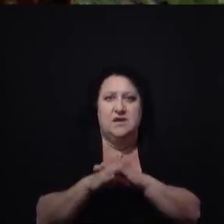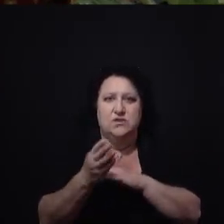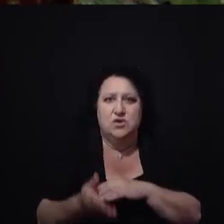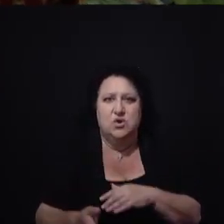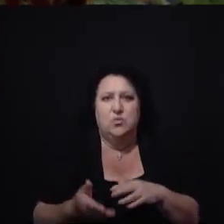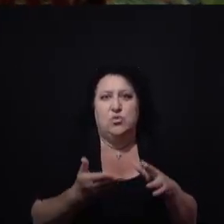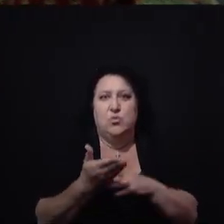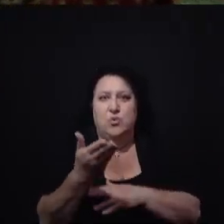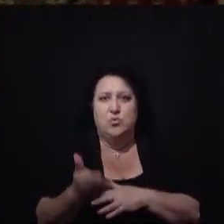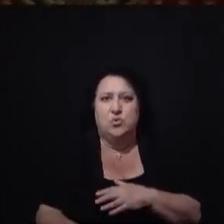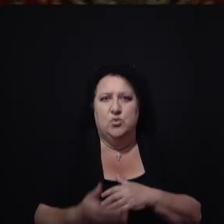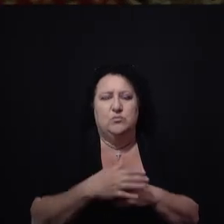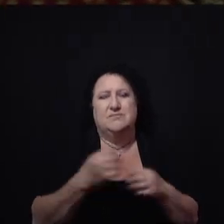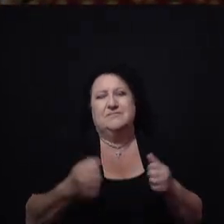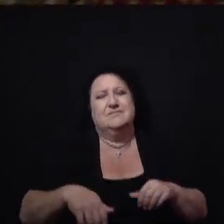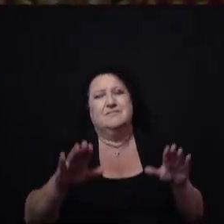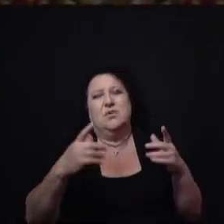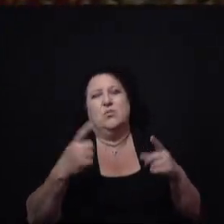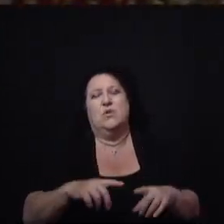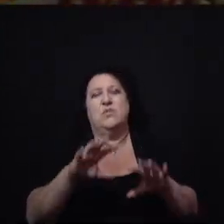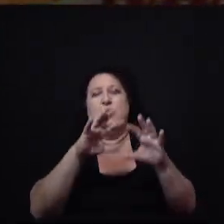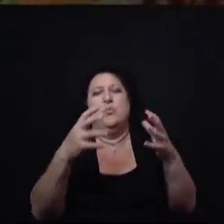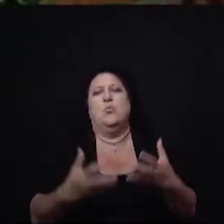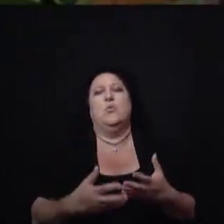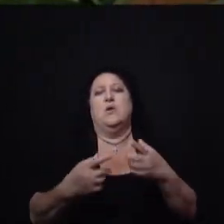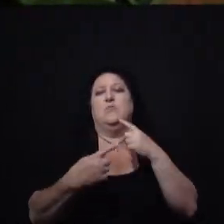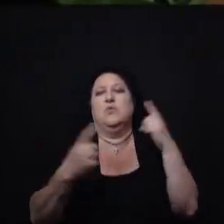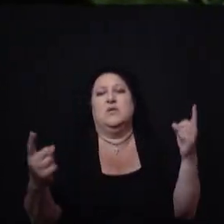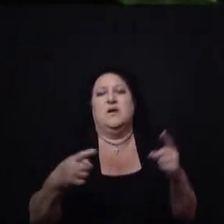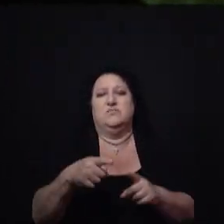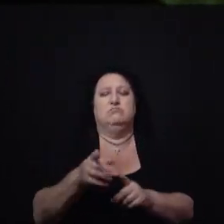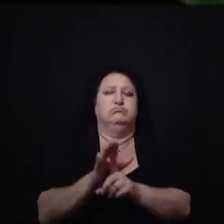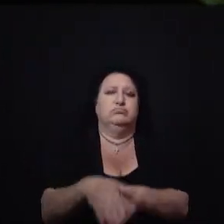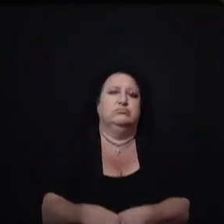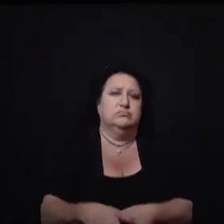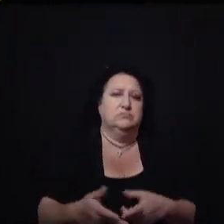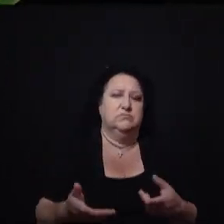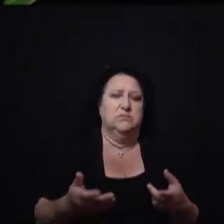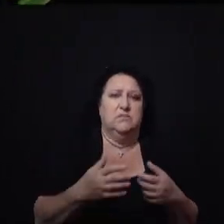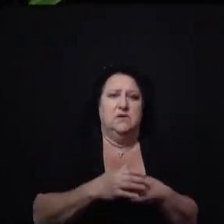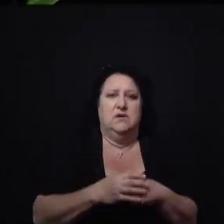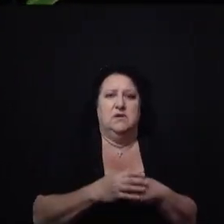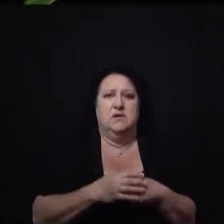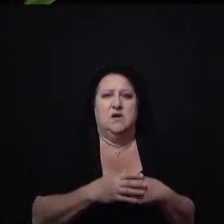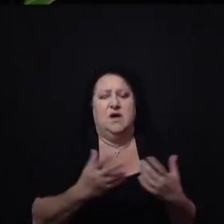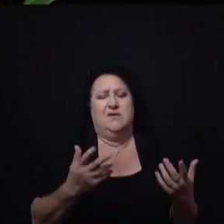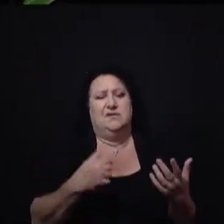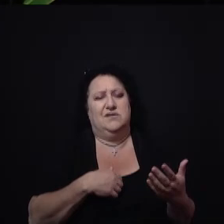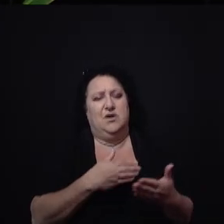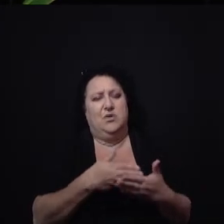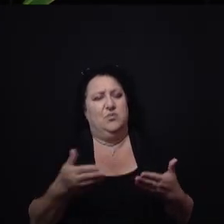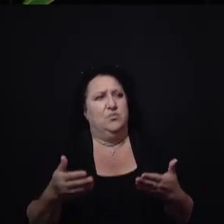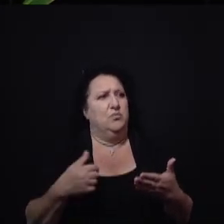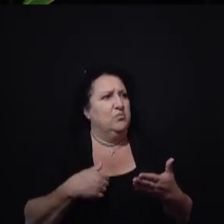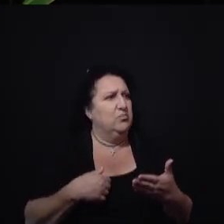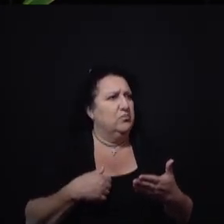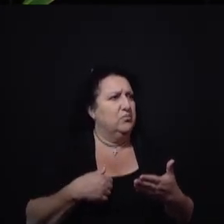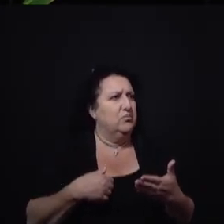says, I can't be changed. When the world says, and quote the prophet Bruce Hornsby, that's just the way it is.